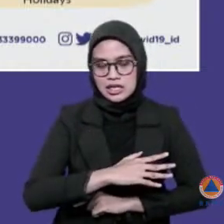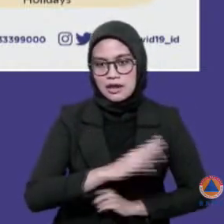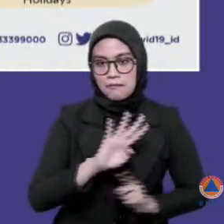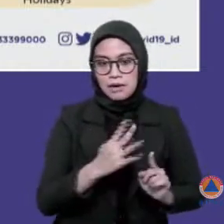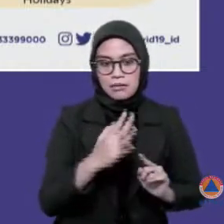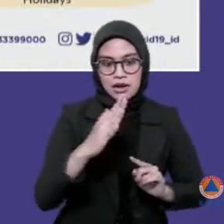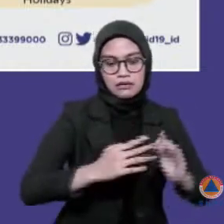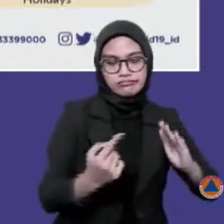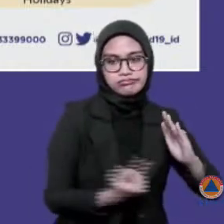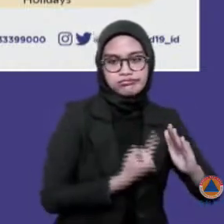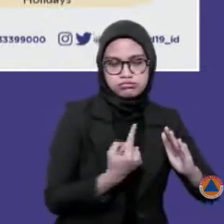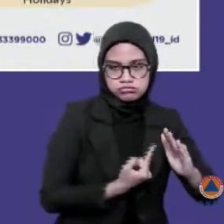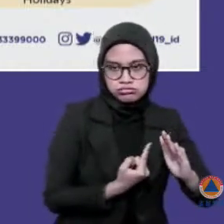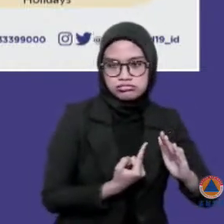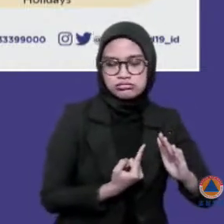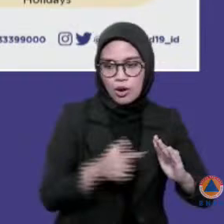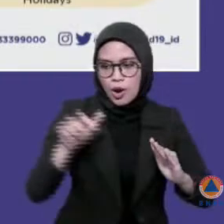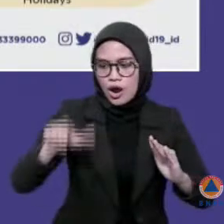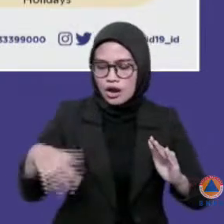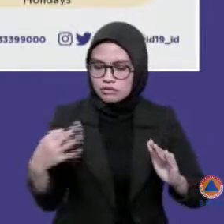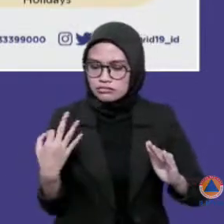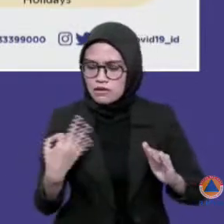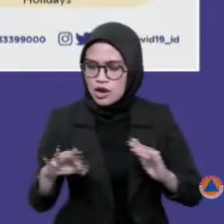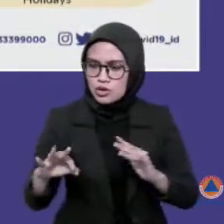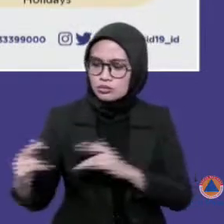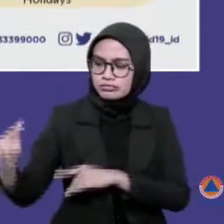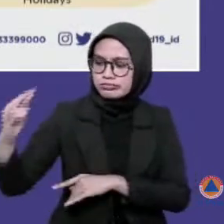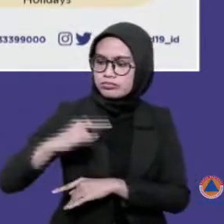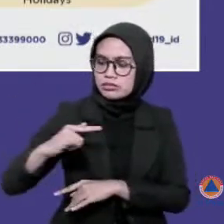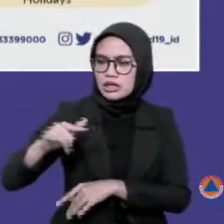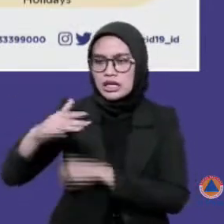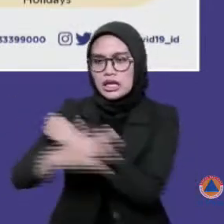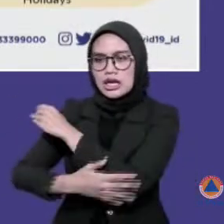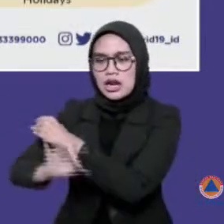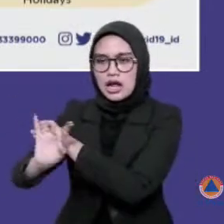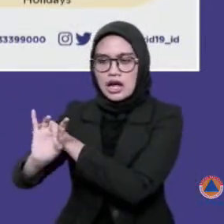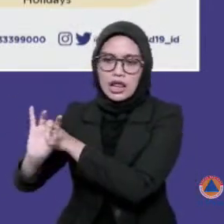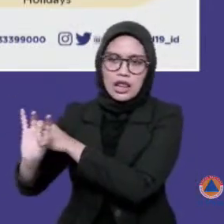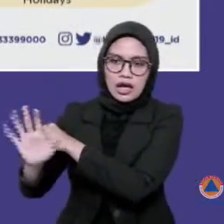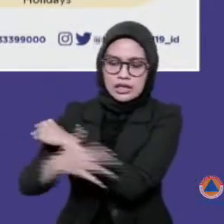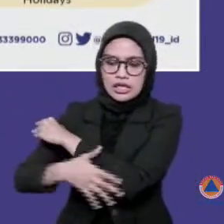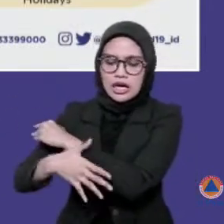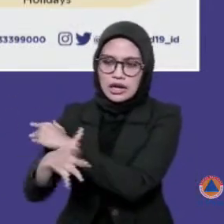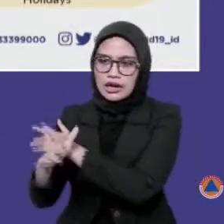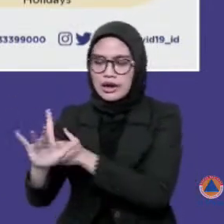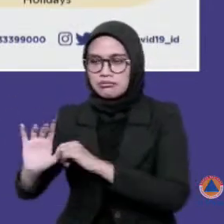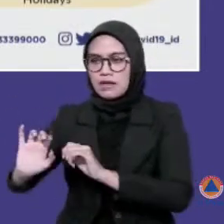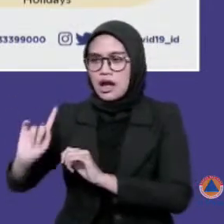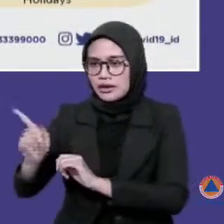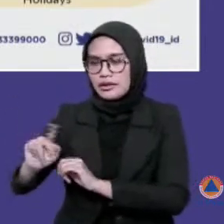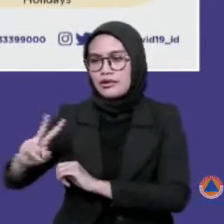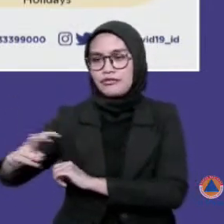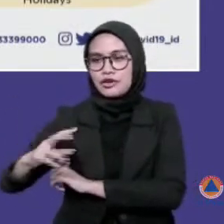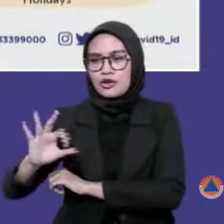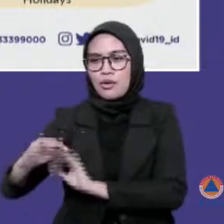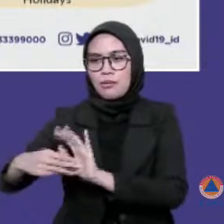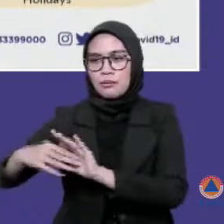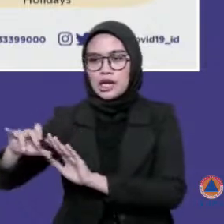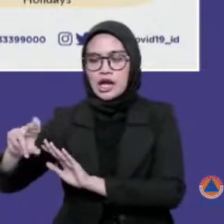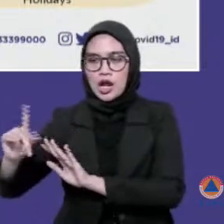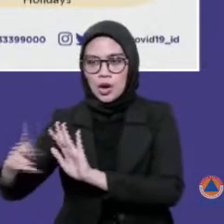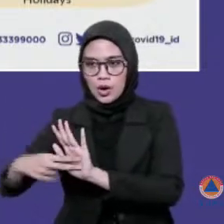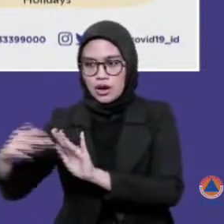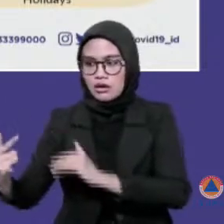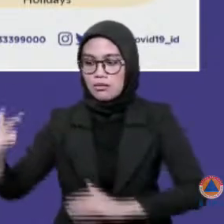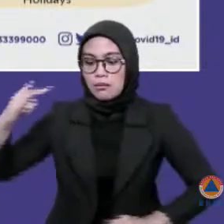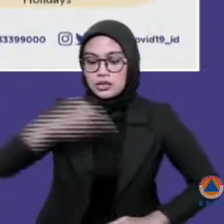have transited or traveled from a country known to have transmission of cases with the Omicron